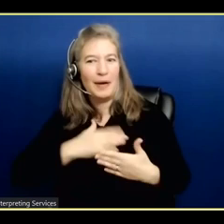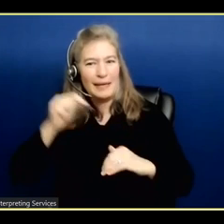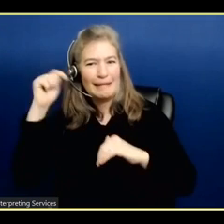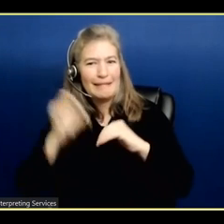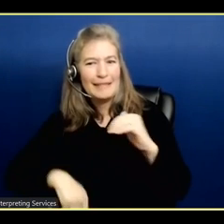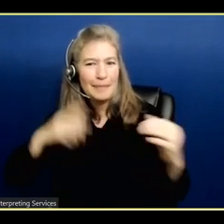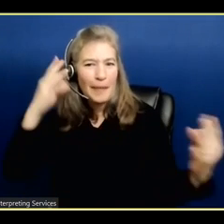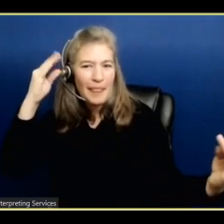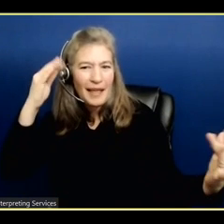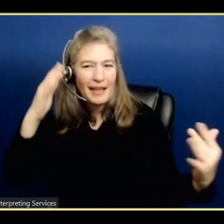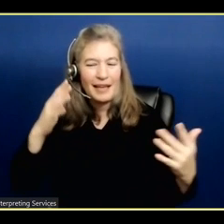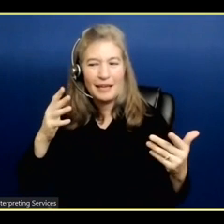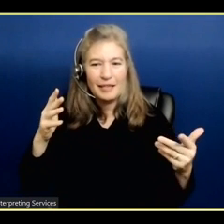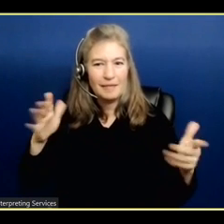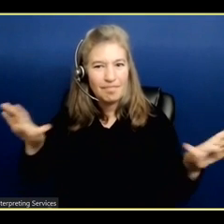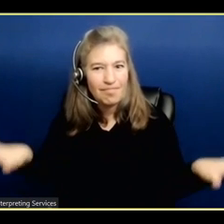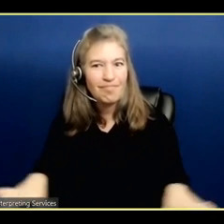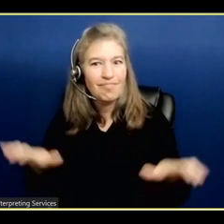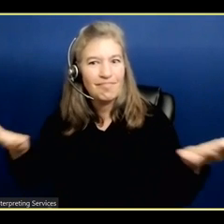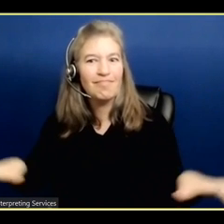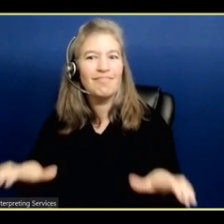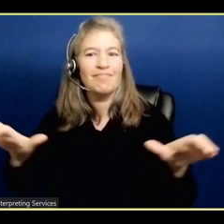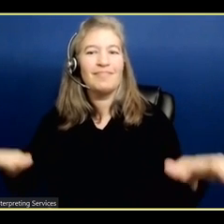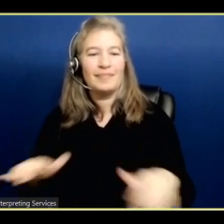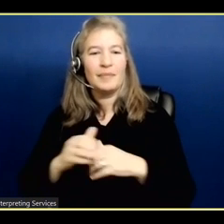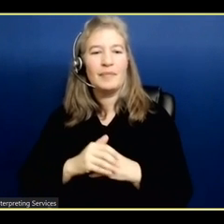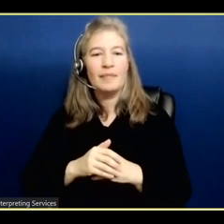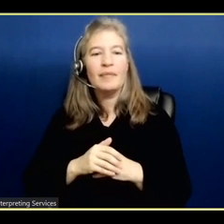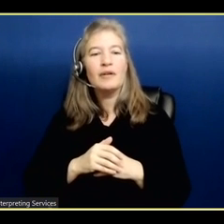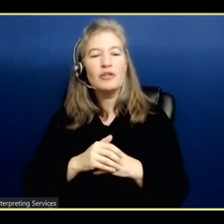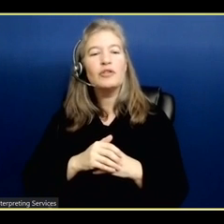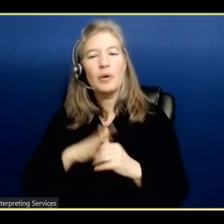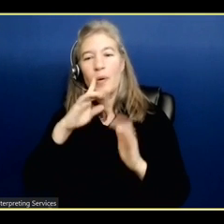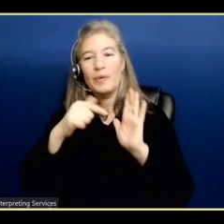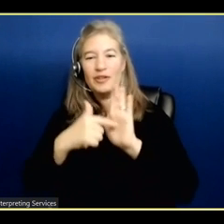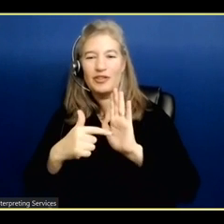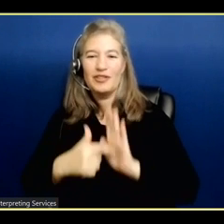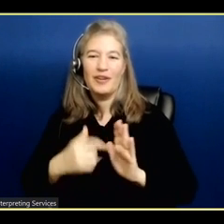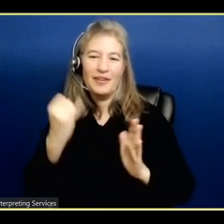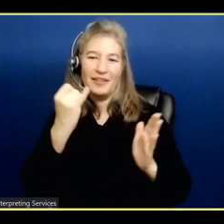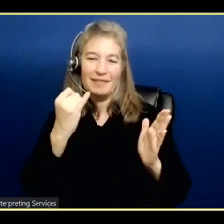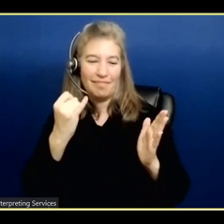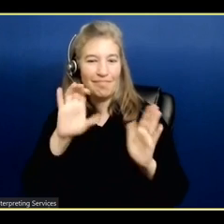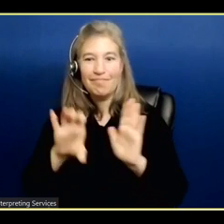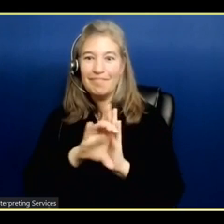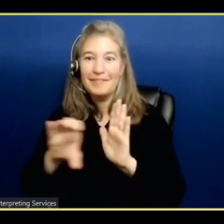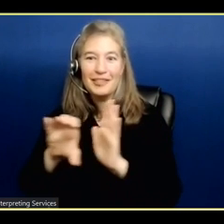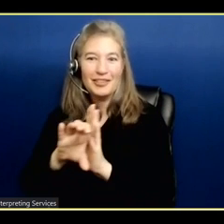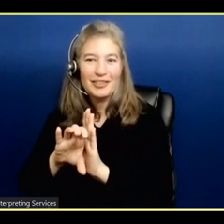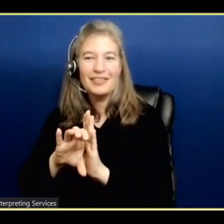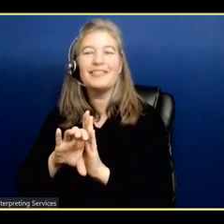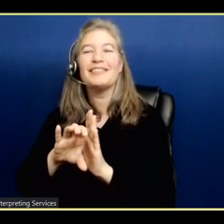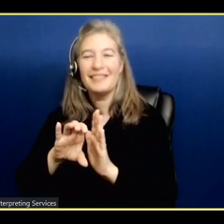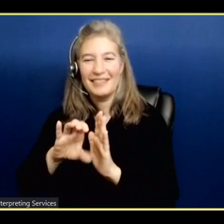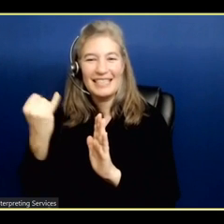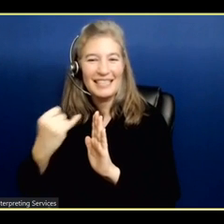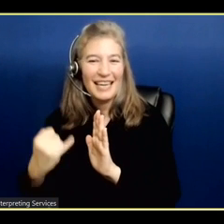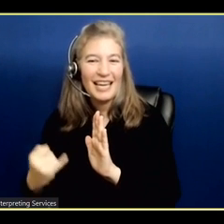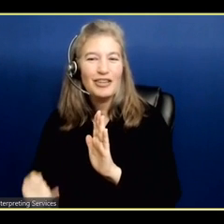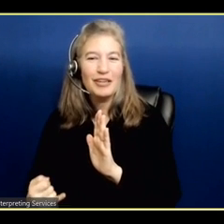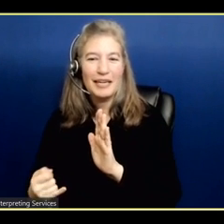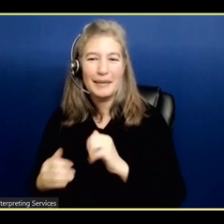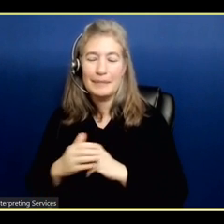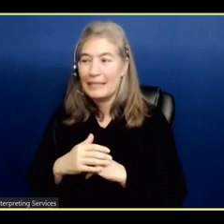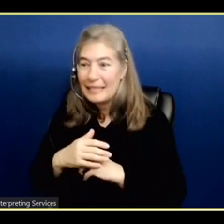South Carolina-based fundraising consultant for small arts nonprofits across the country.